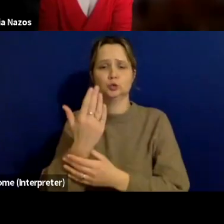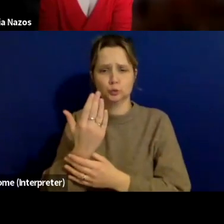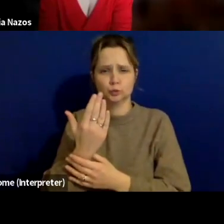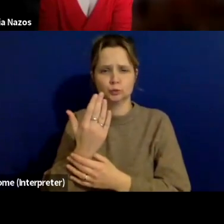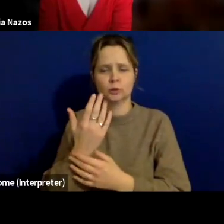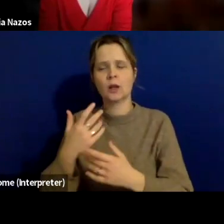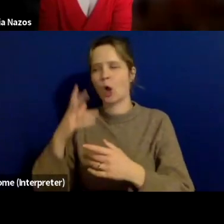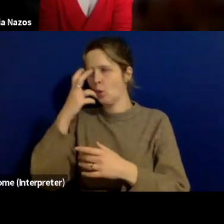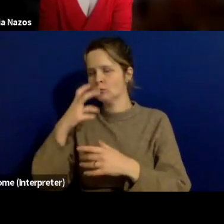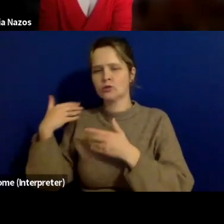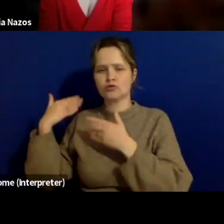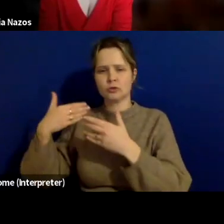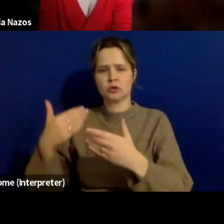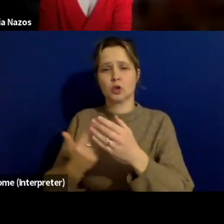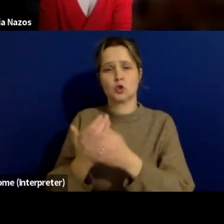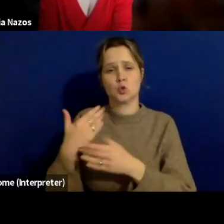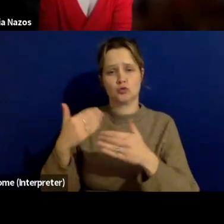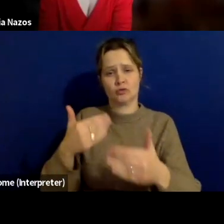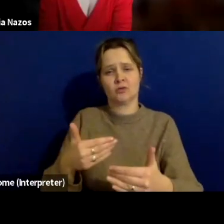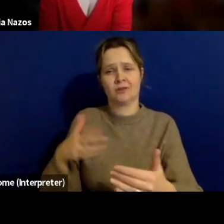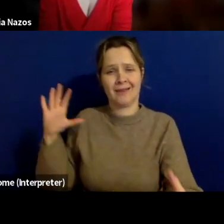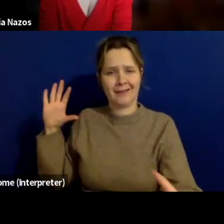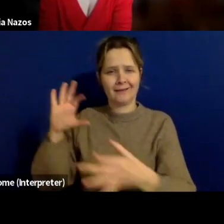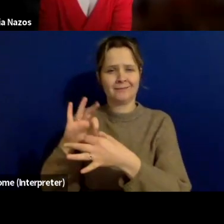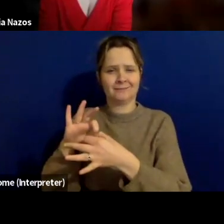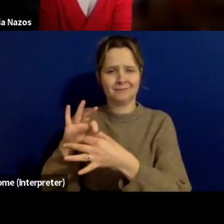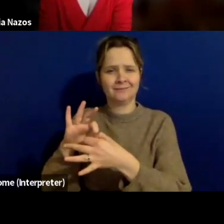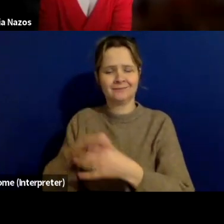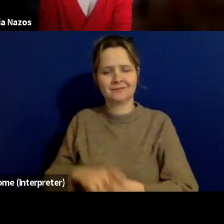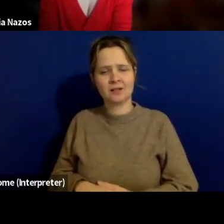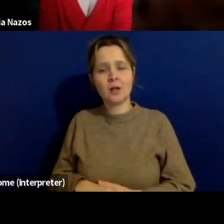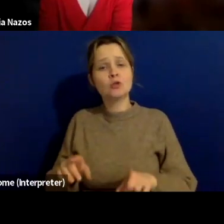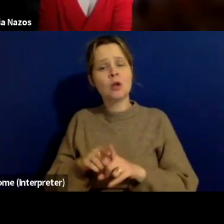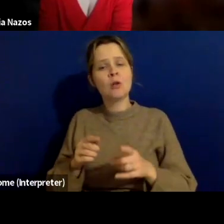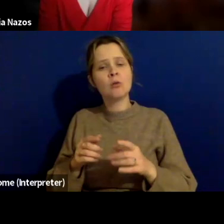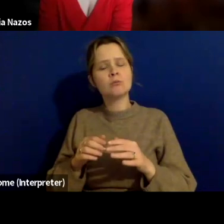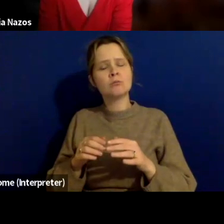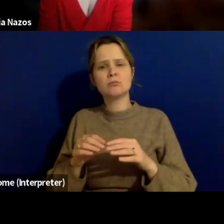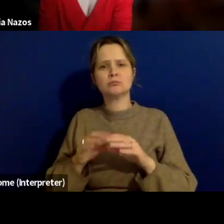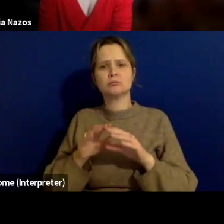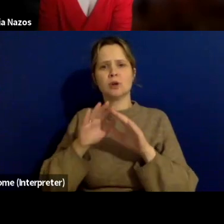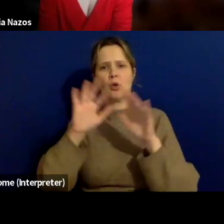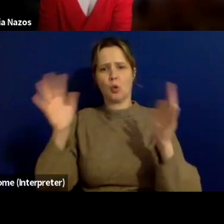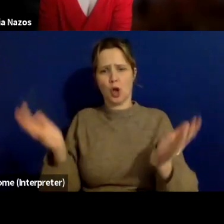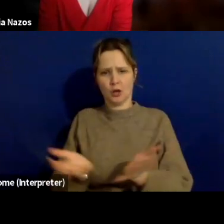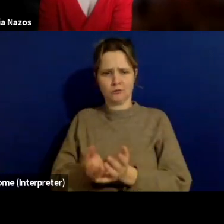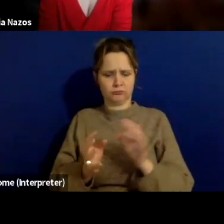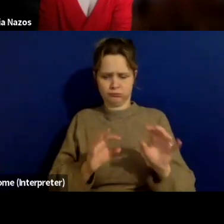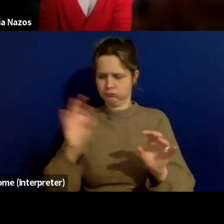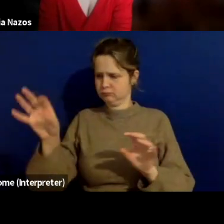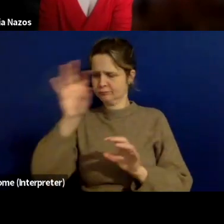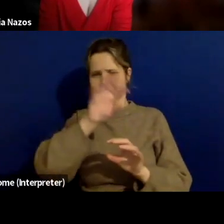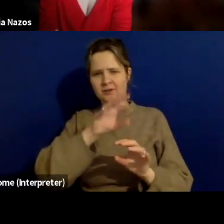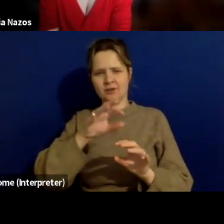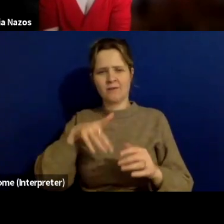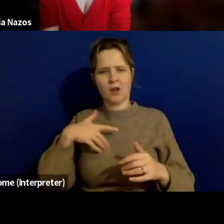of poetry and the newer traditions, and also between different parts of the world. I think maybe thinking in terms of the nation is a